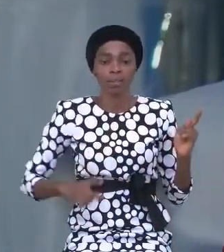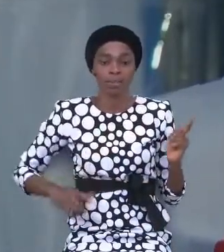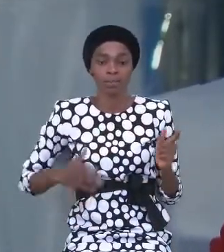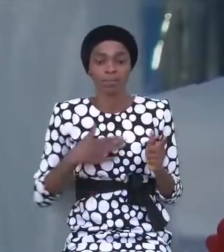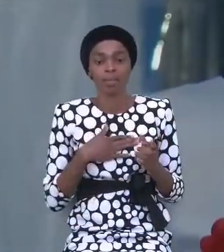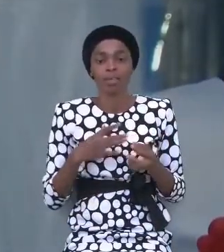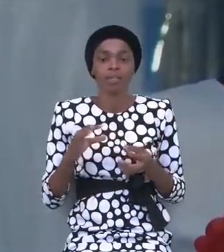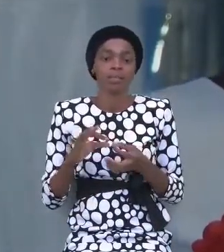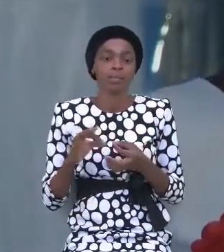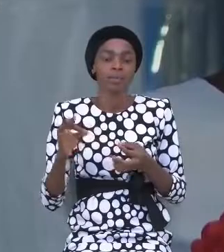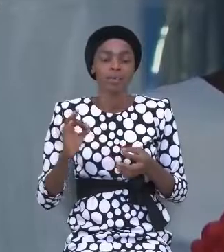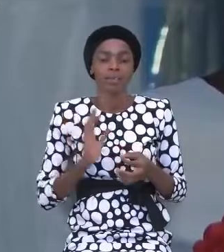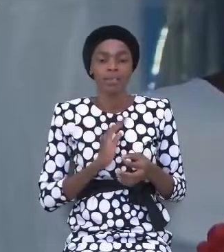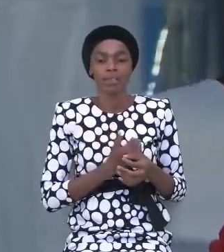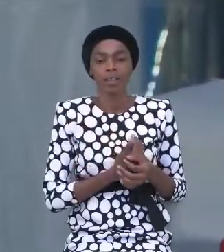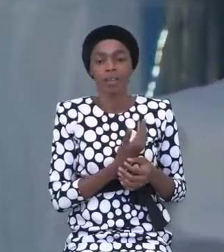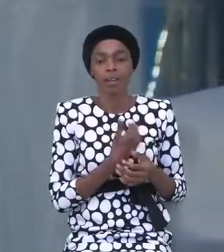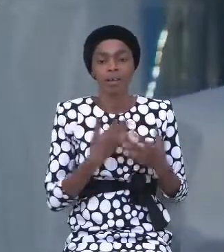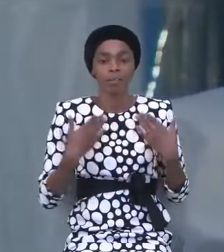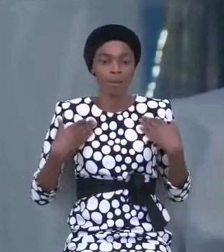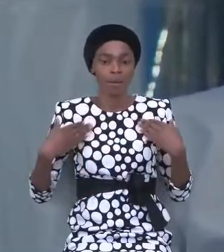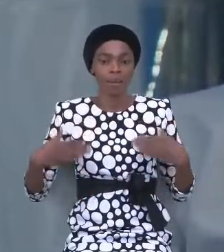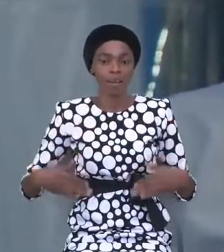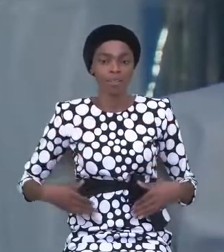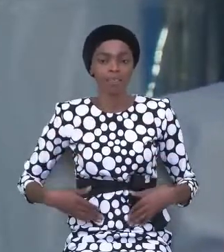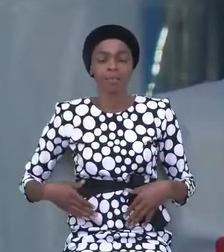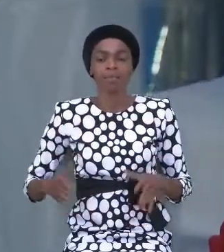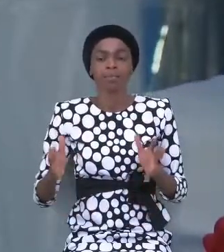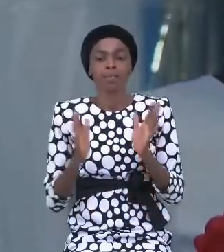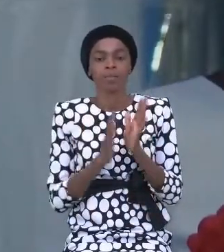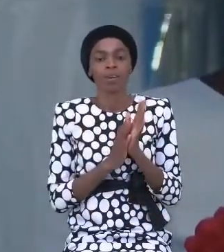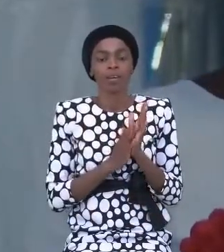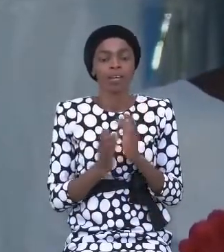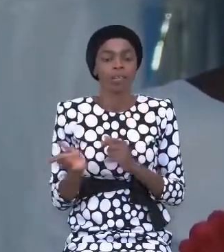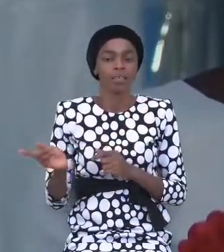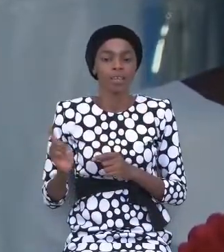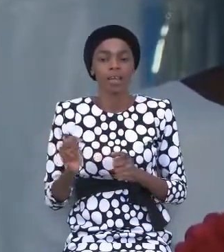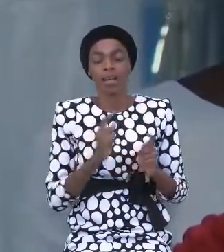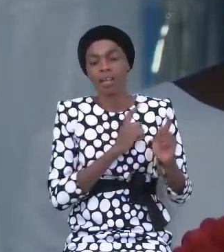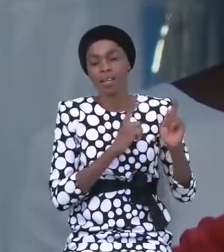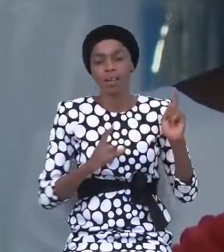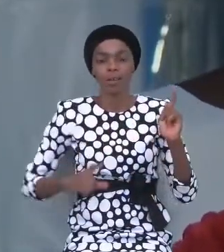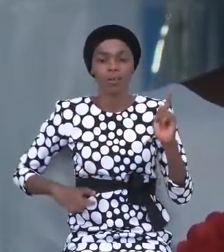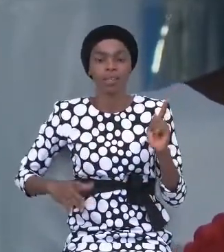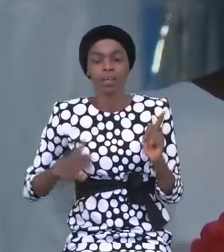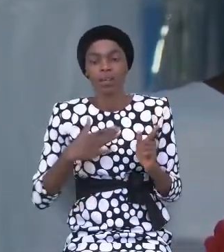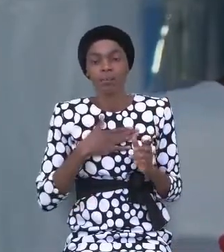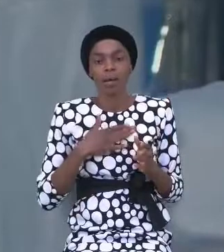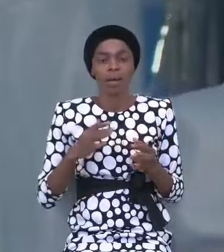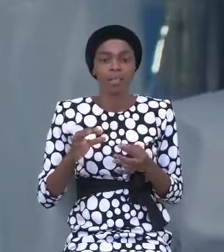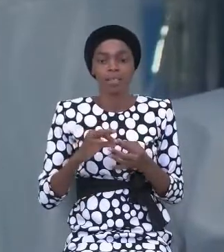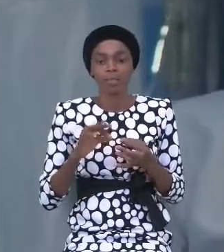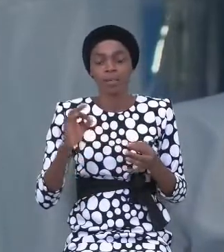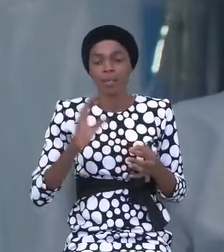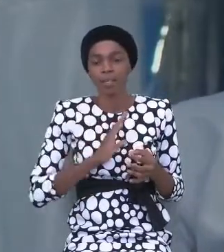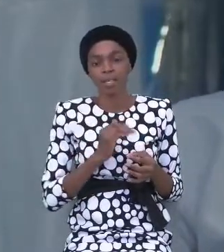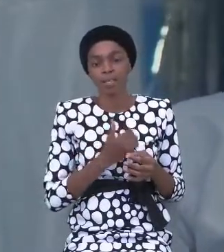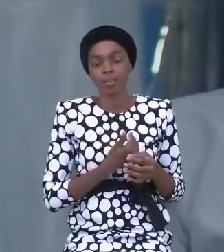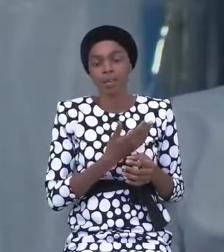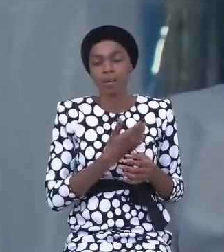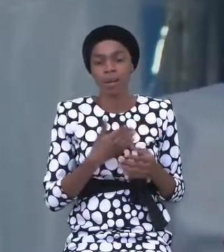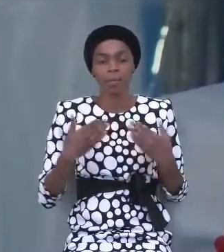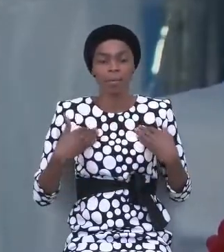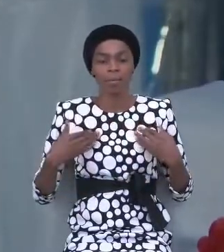Lord, my spirit, soul, and body. Praise the Lord, my spirit.